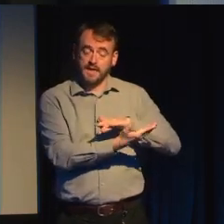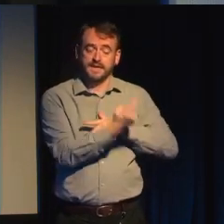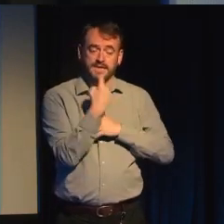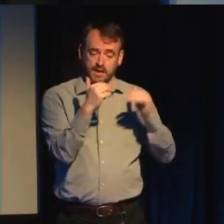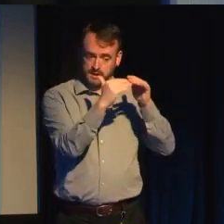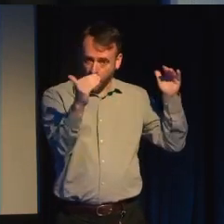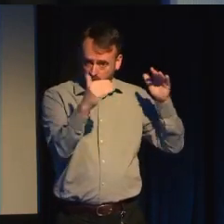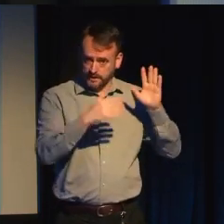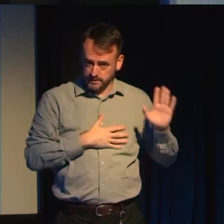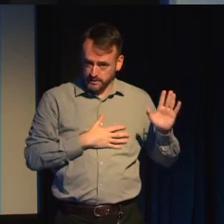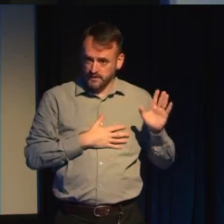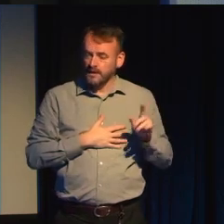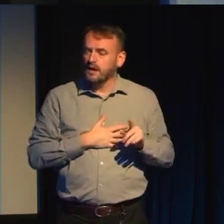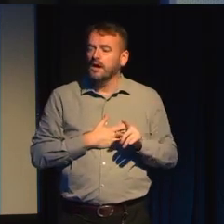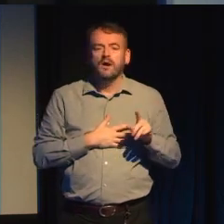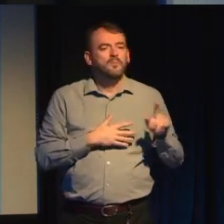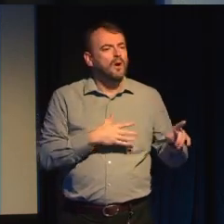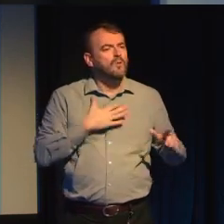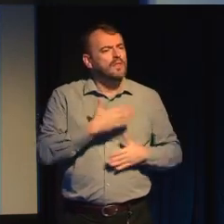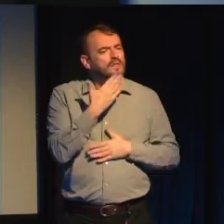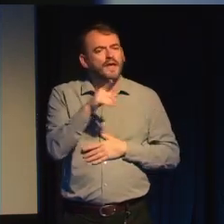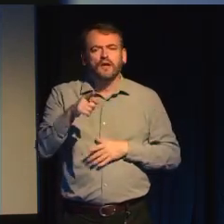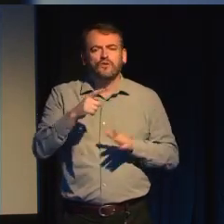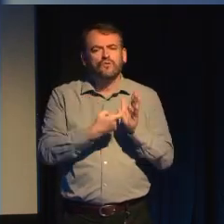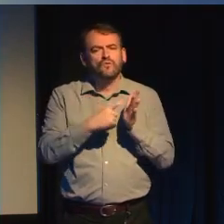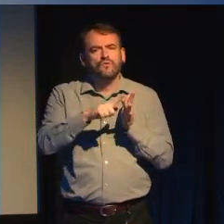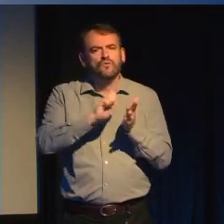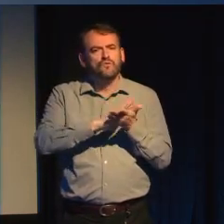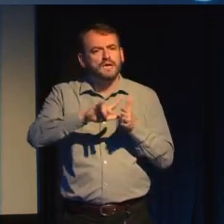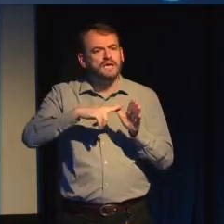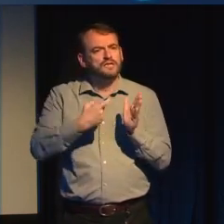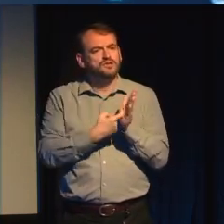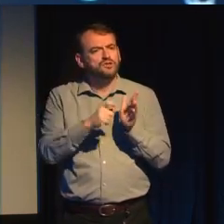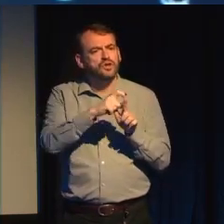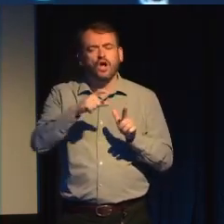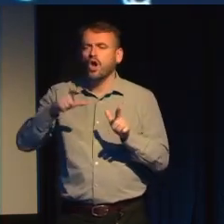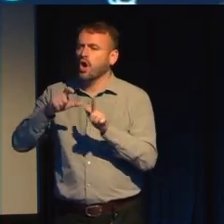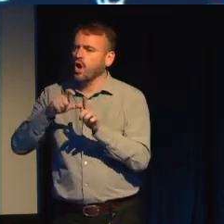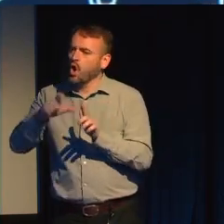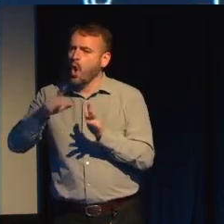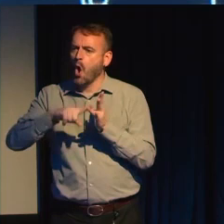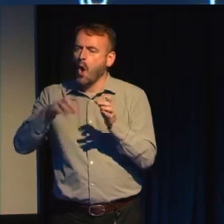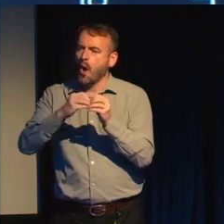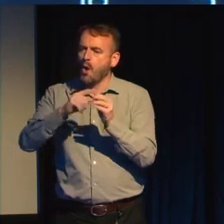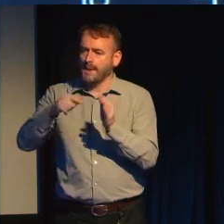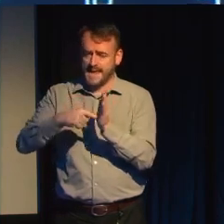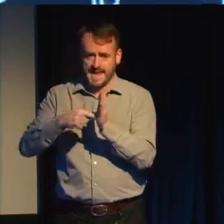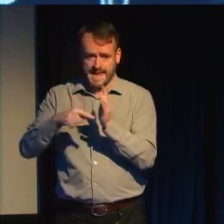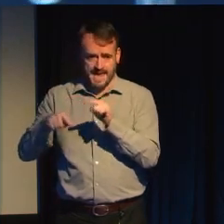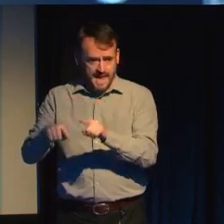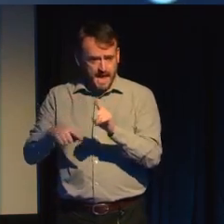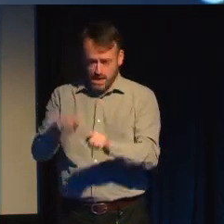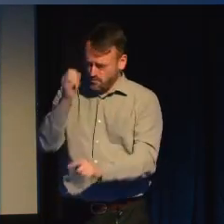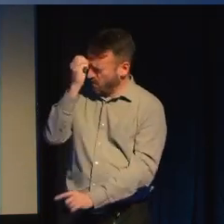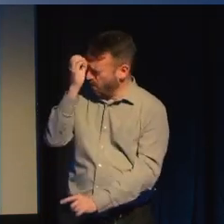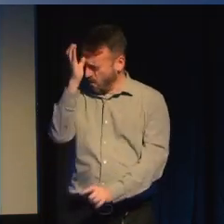because he's here. I'd like to thank Richard Cobbett, who is an absolute walking encyclopedia. And right at the very beginning, and we have the great